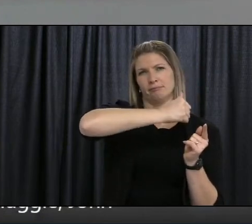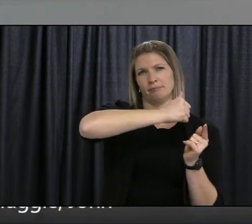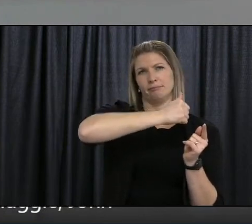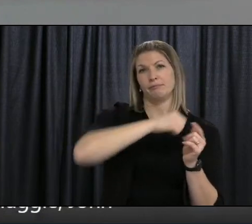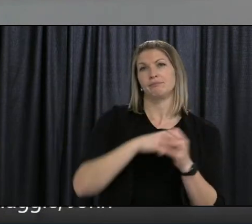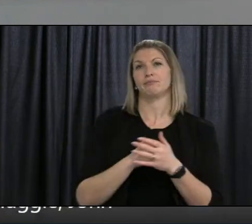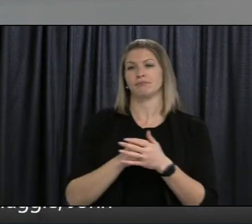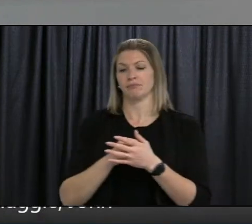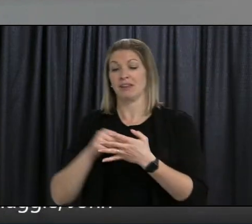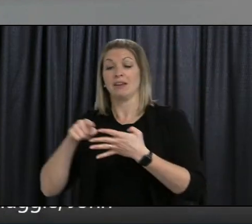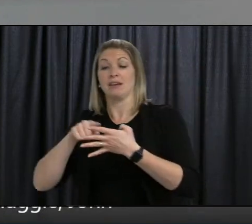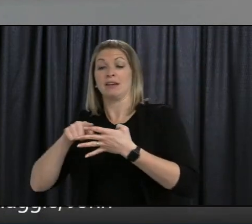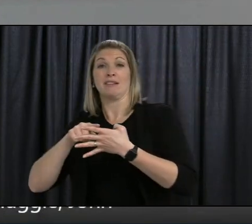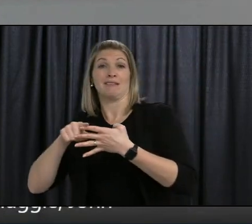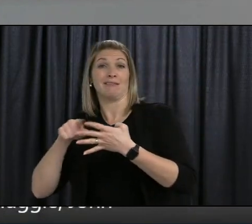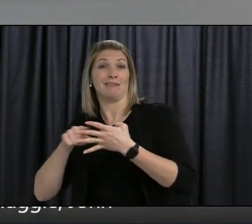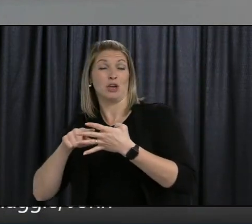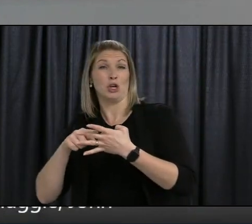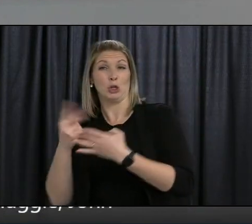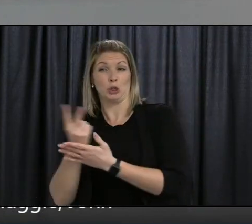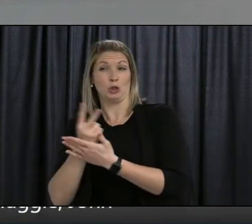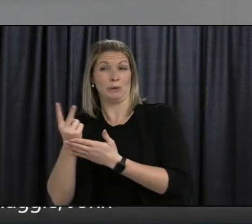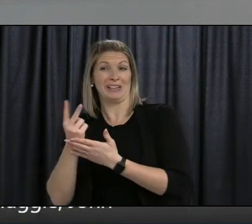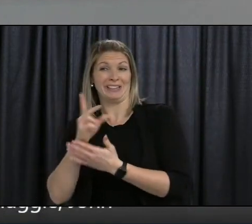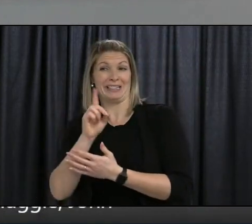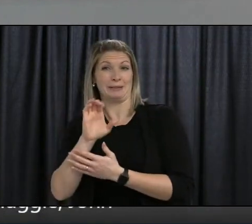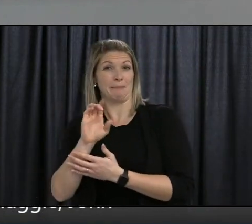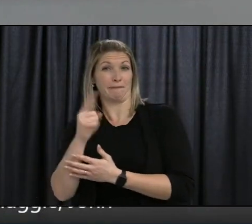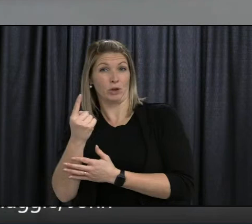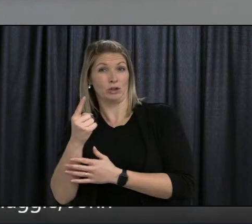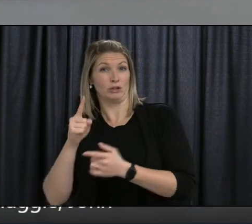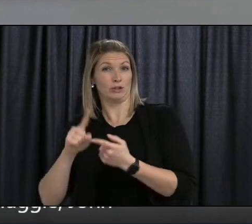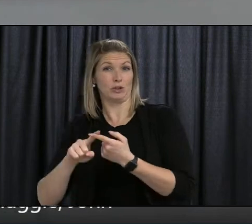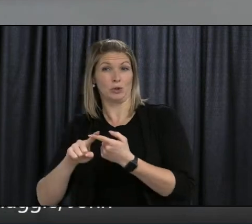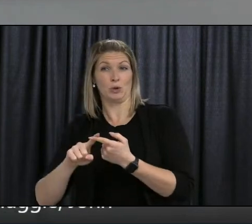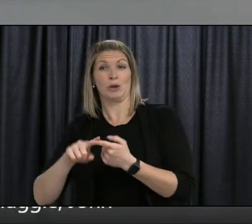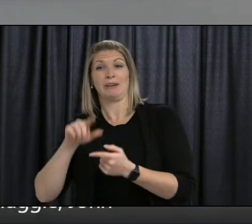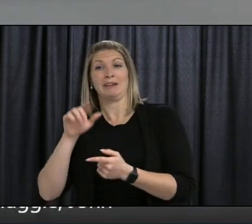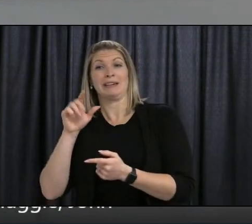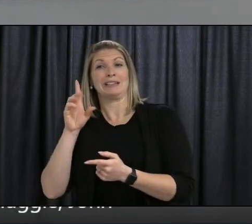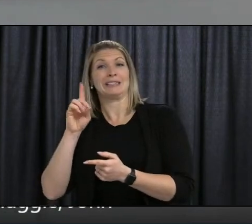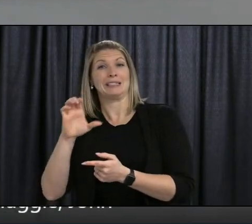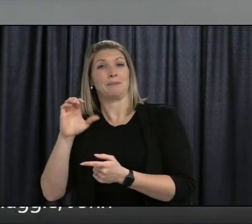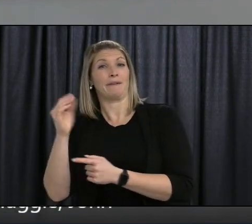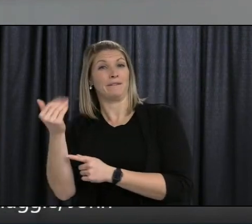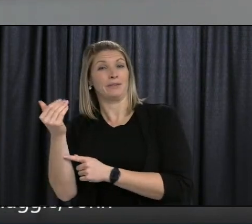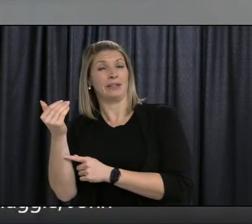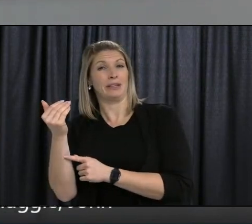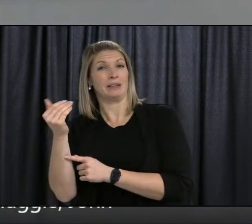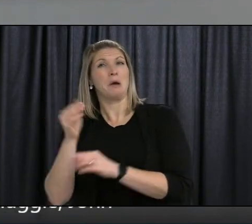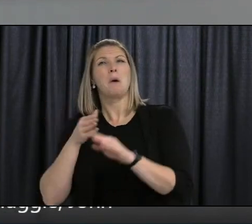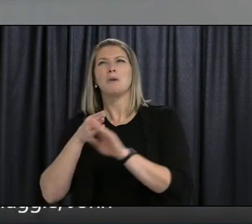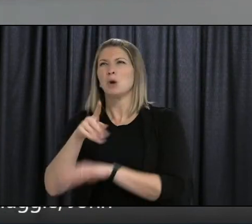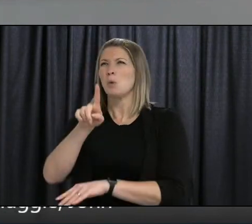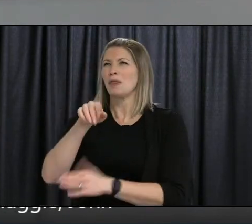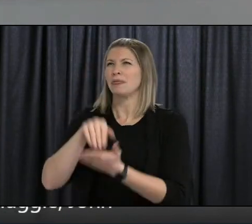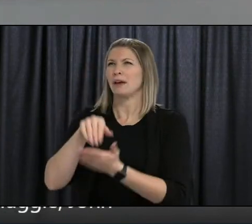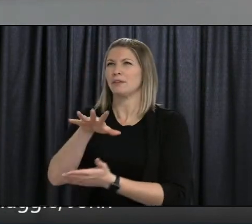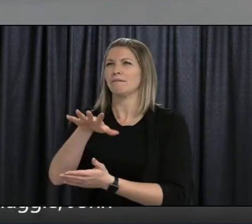10 days of December saw us an average of just over 1,520